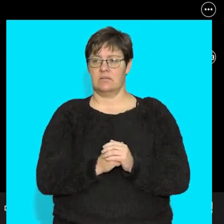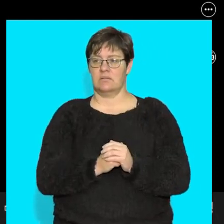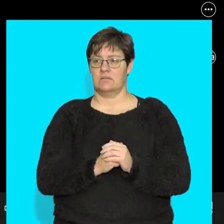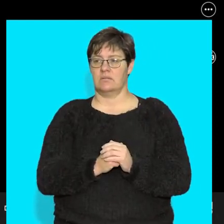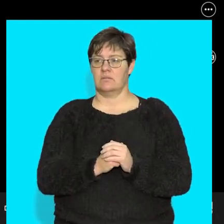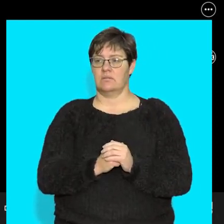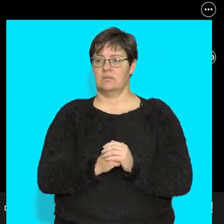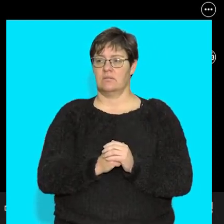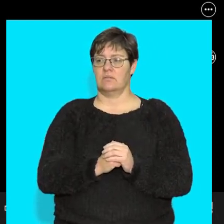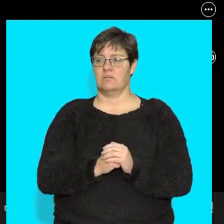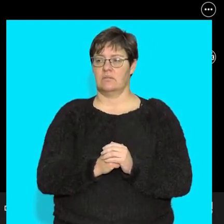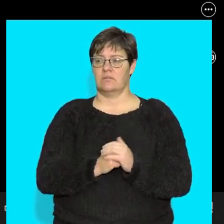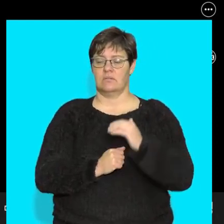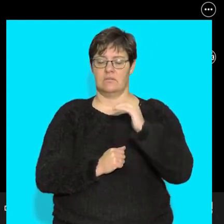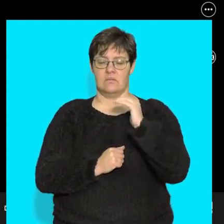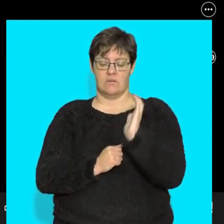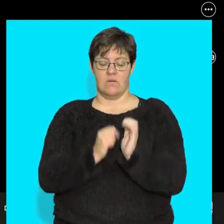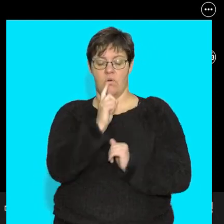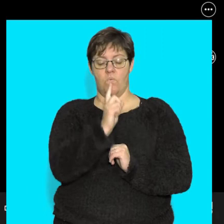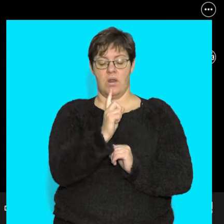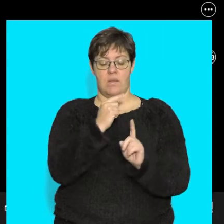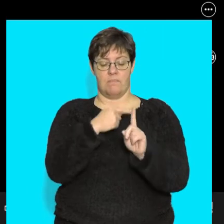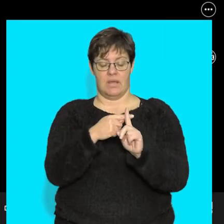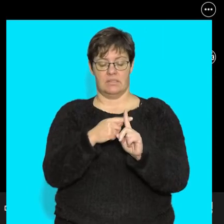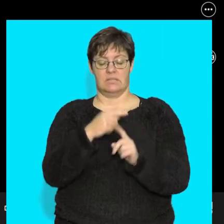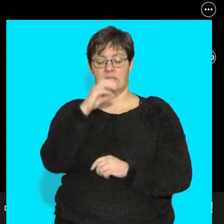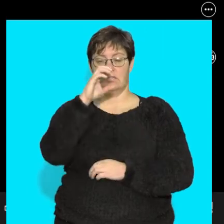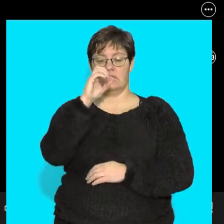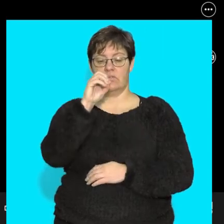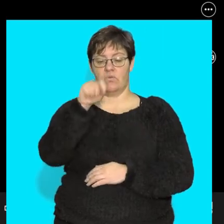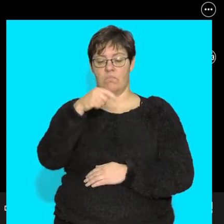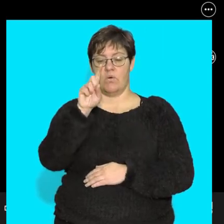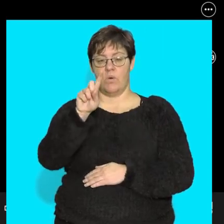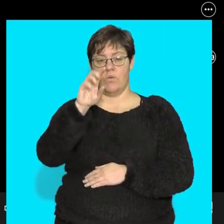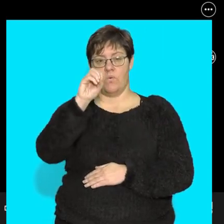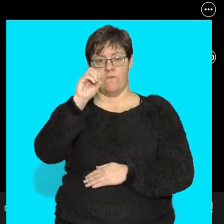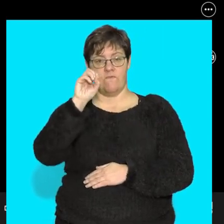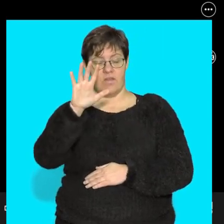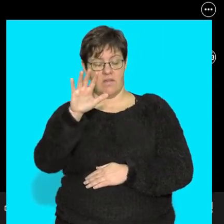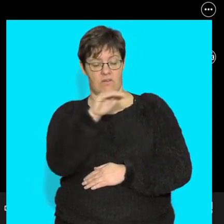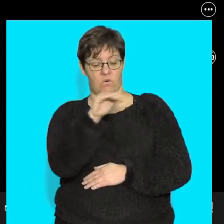1 minus 1 plus the